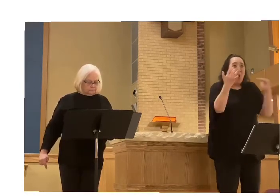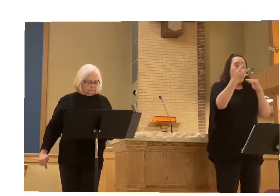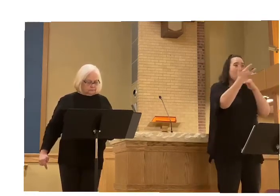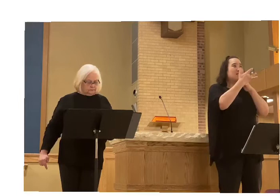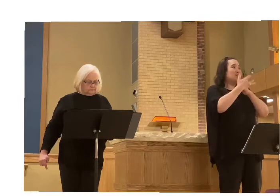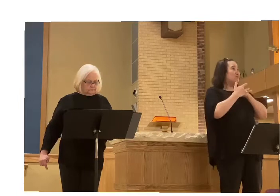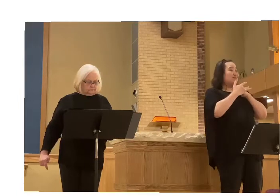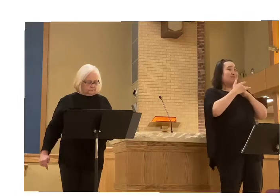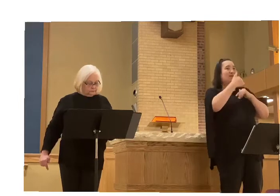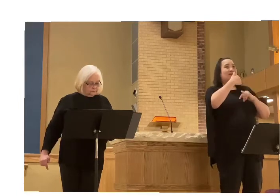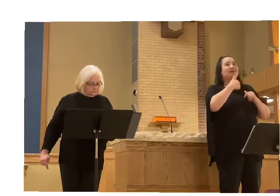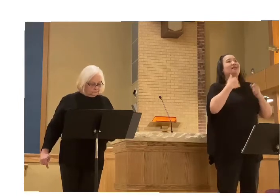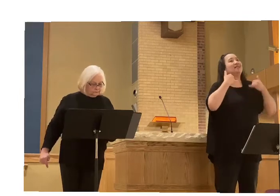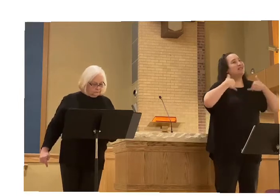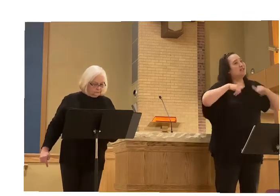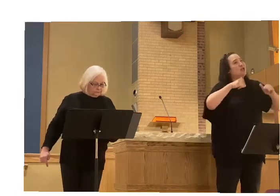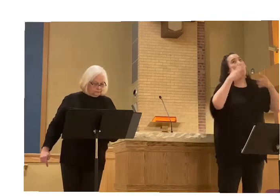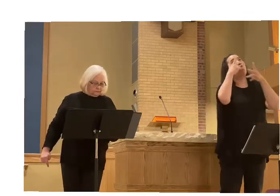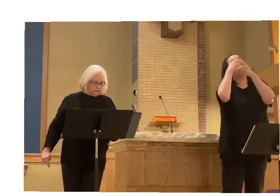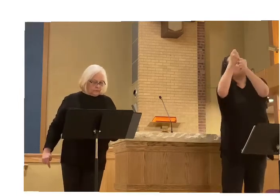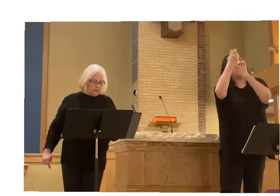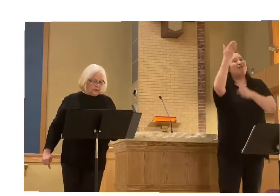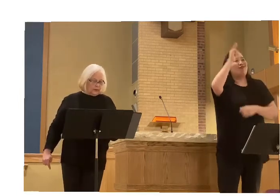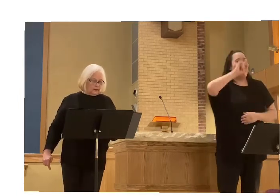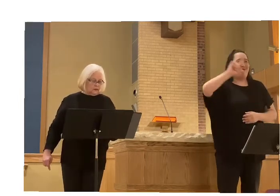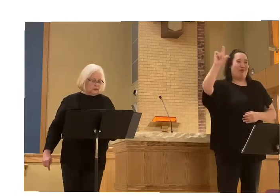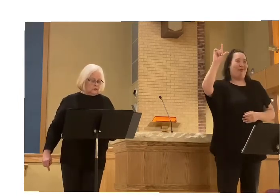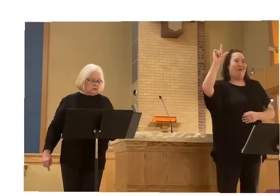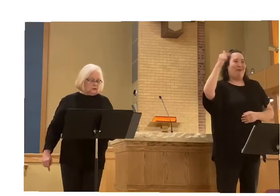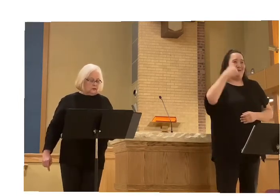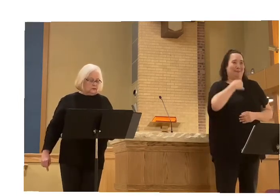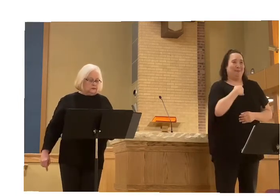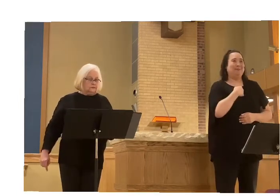even then will I trust.